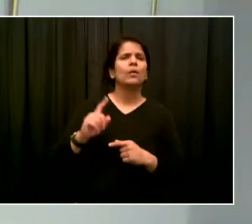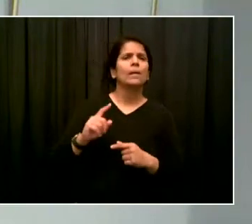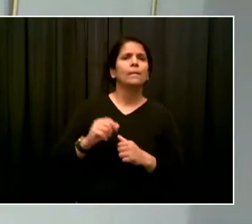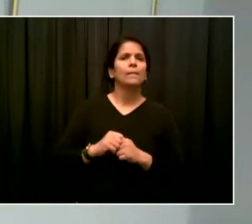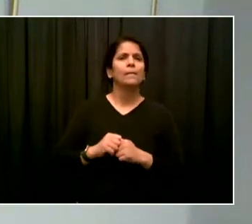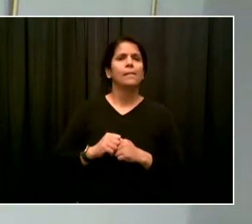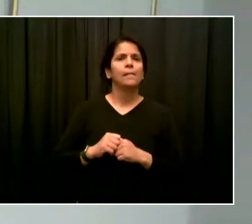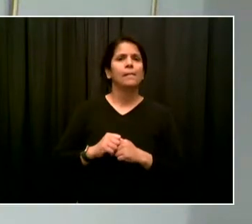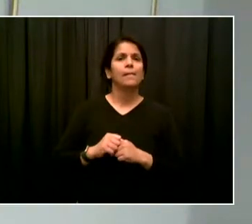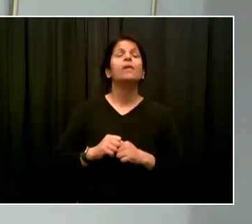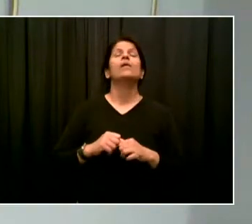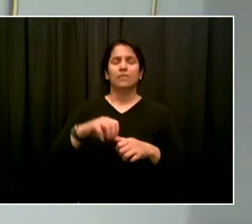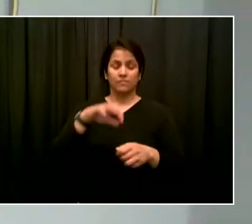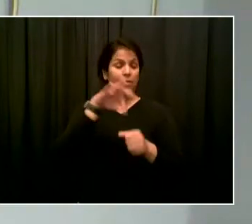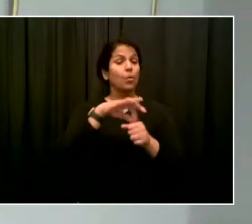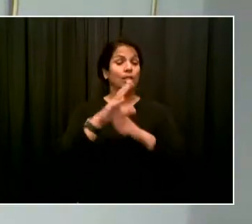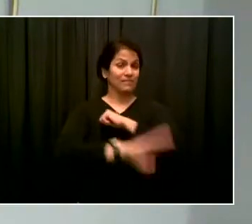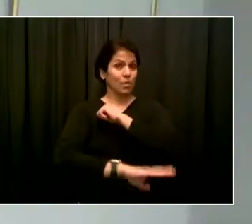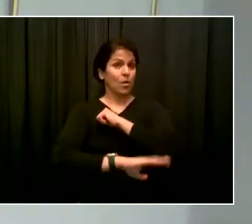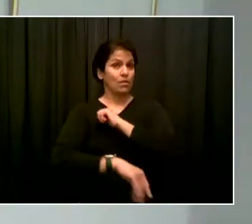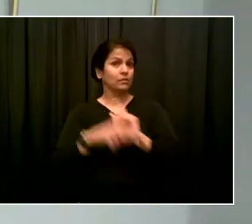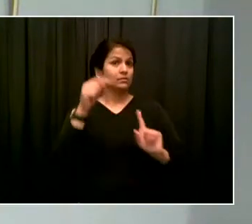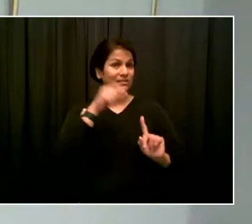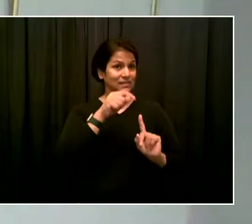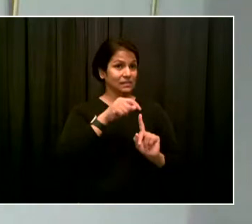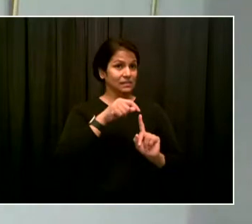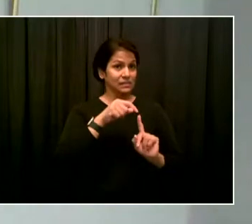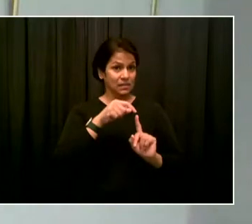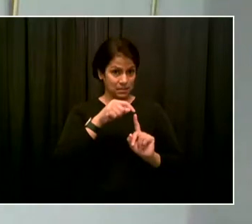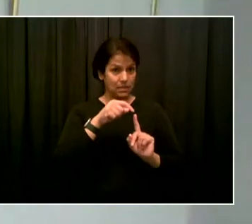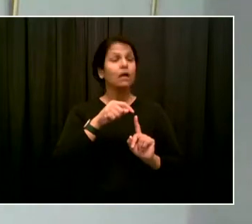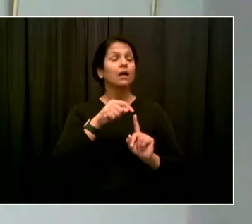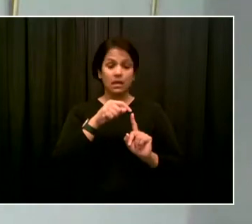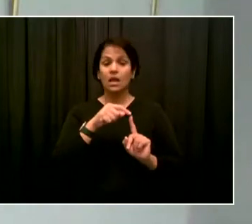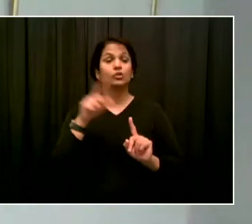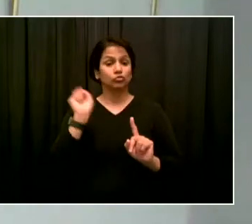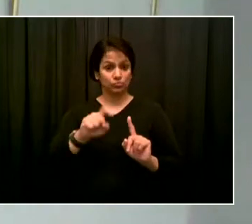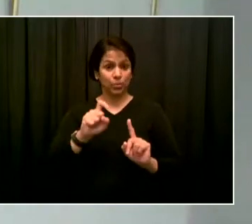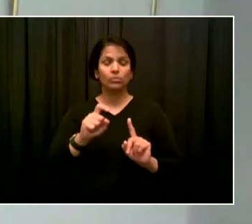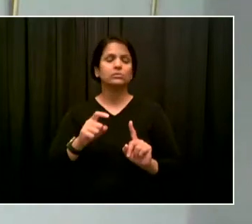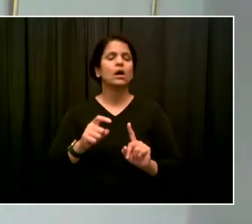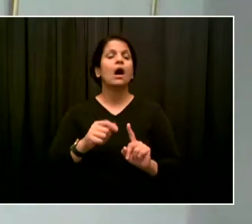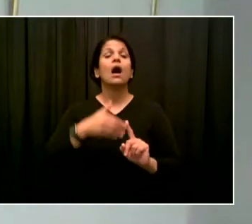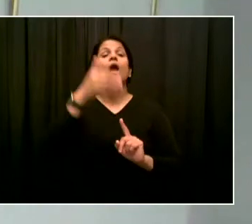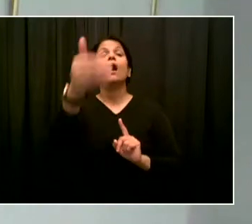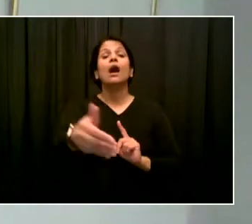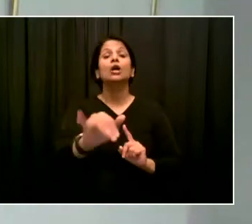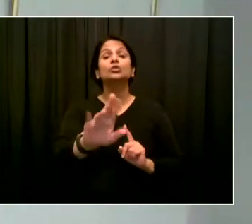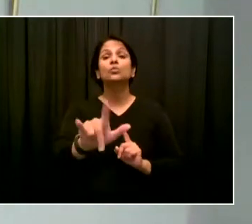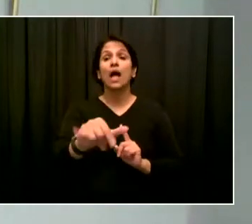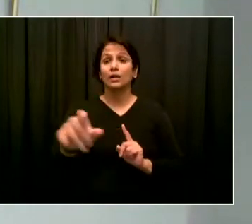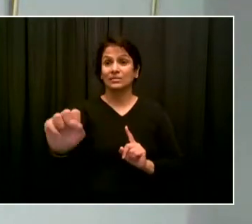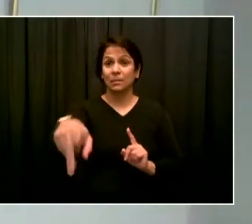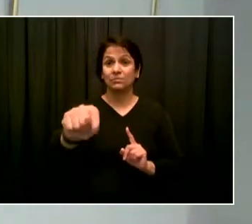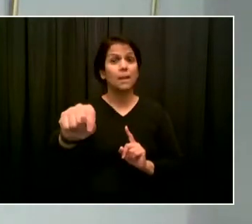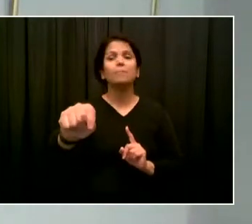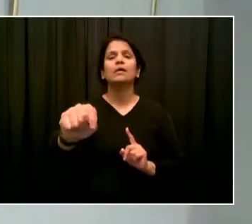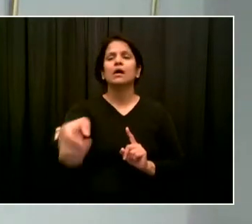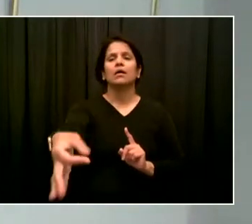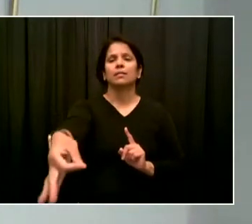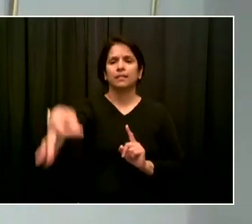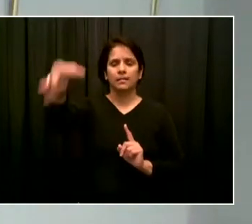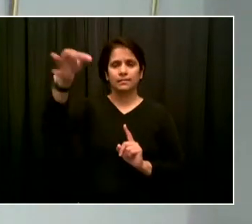would shift our reality. And like you said, a year ago, conversations and education around ranked choice voting seemed